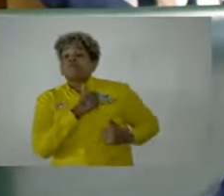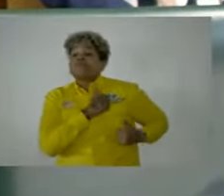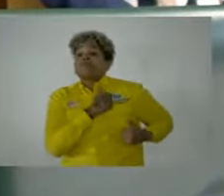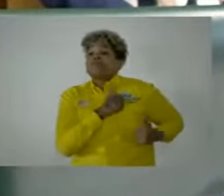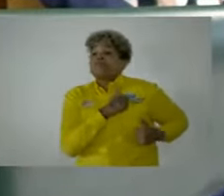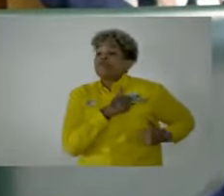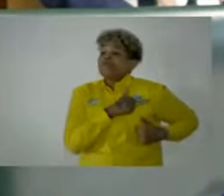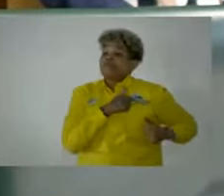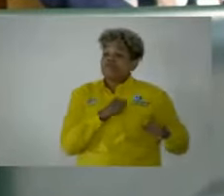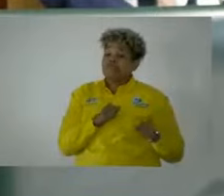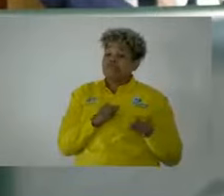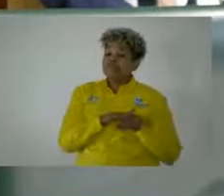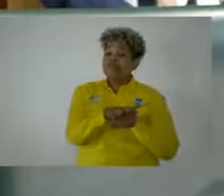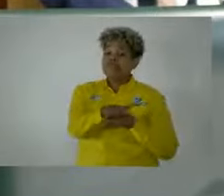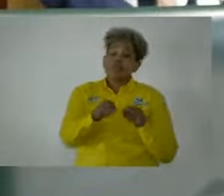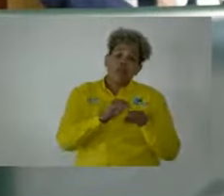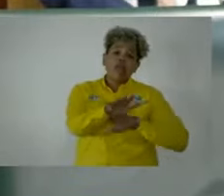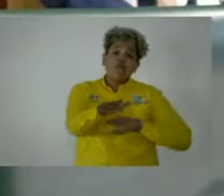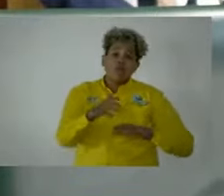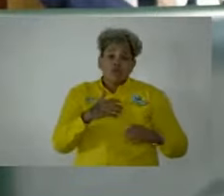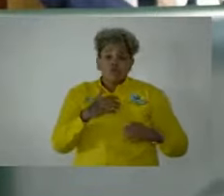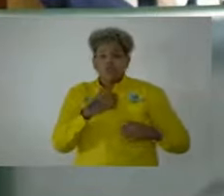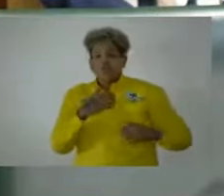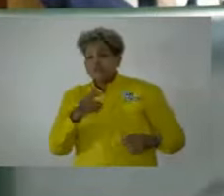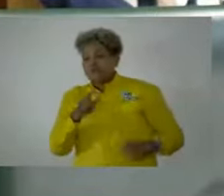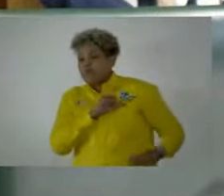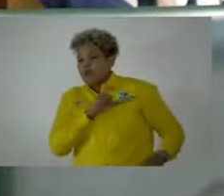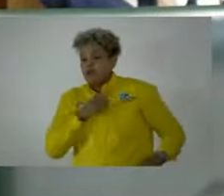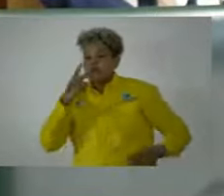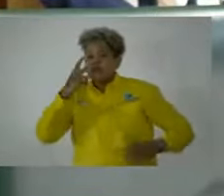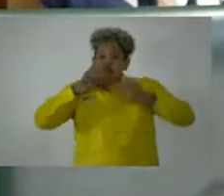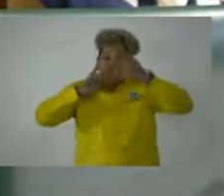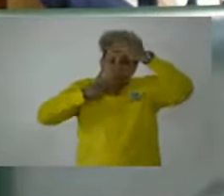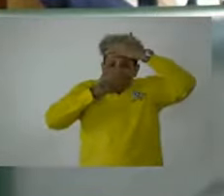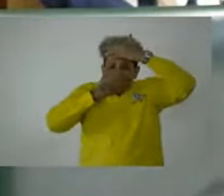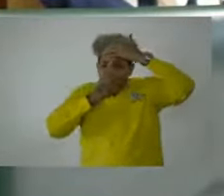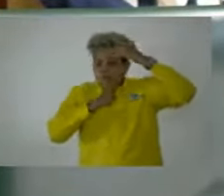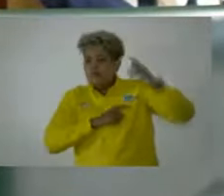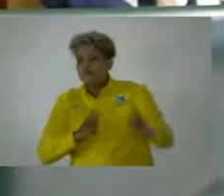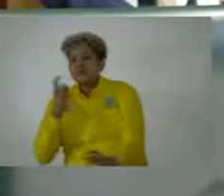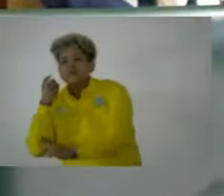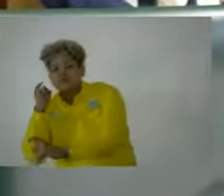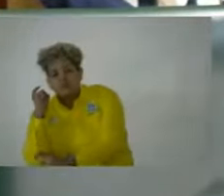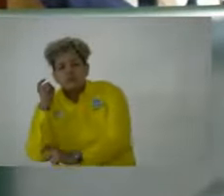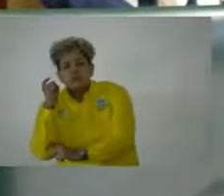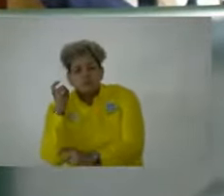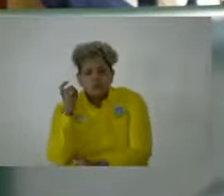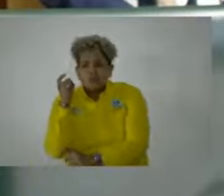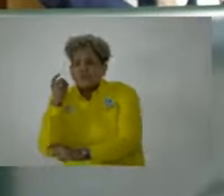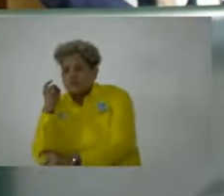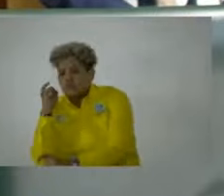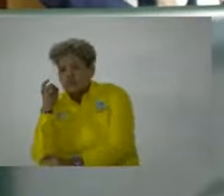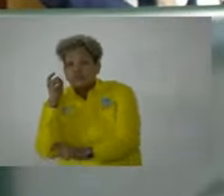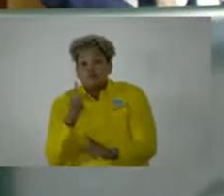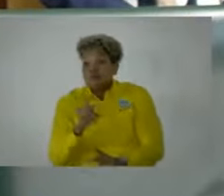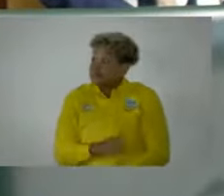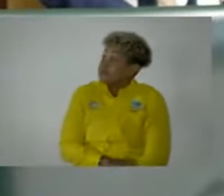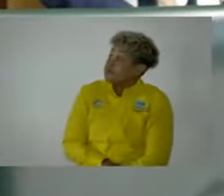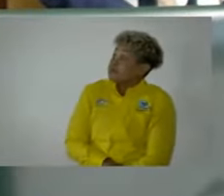is the way forward, we will see more and more videos of mass policemen with long guns hauling and